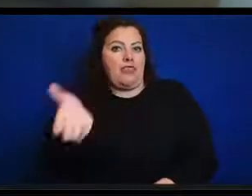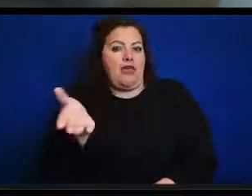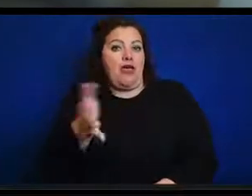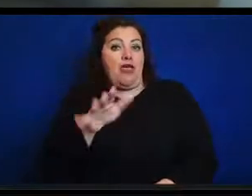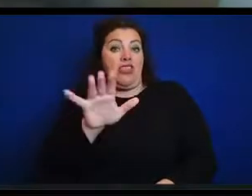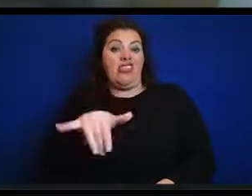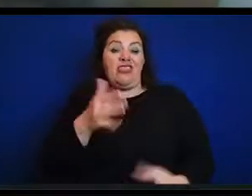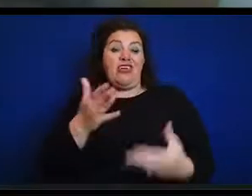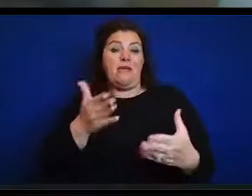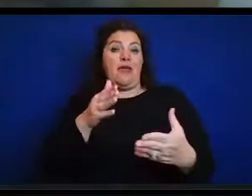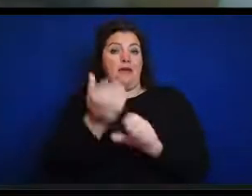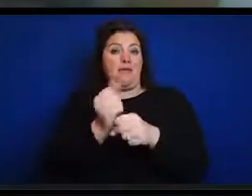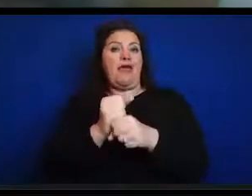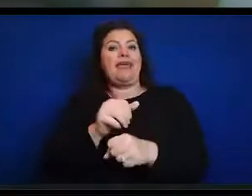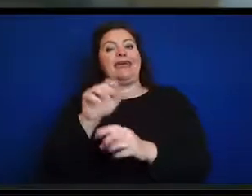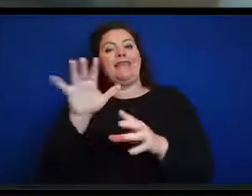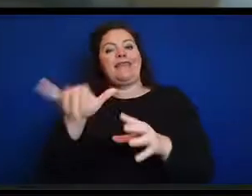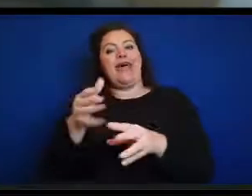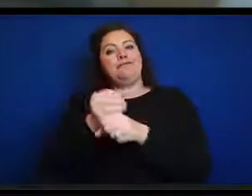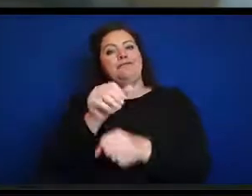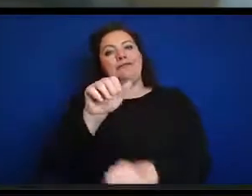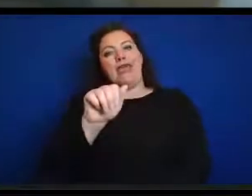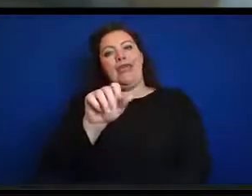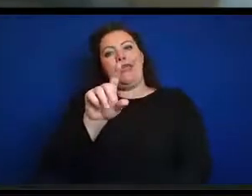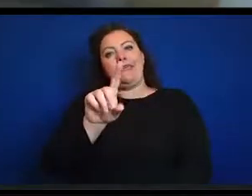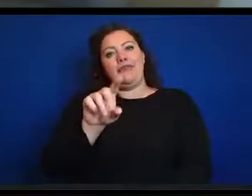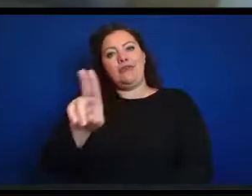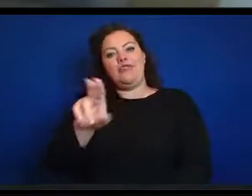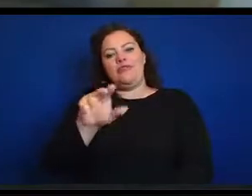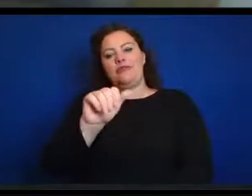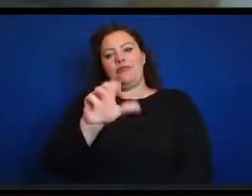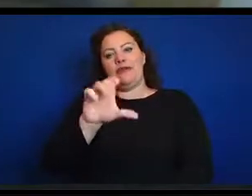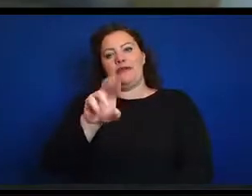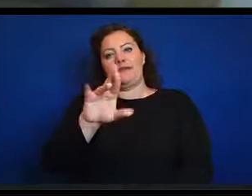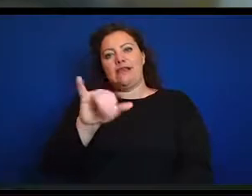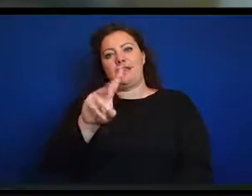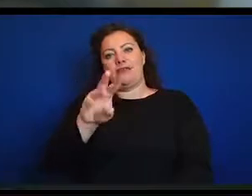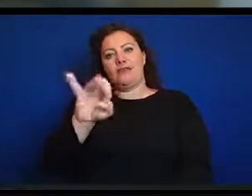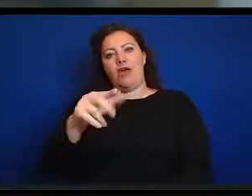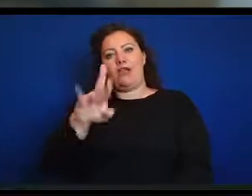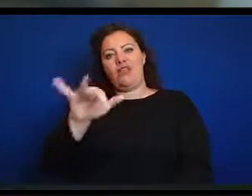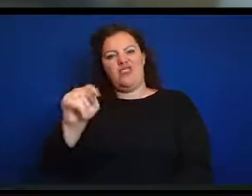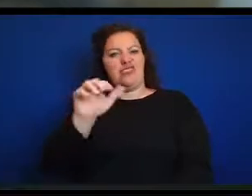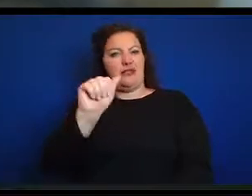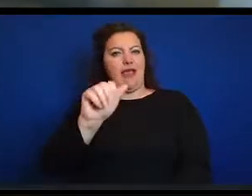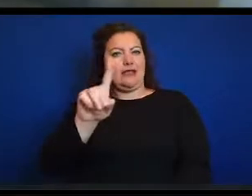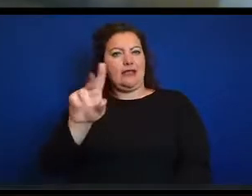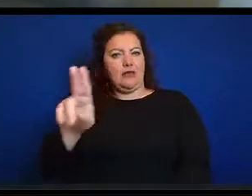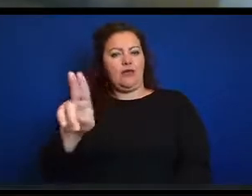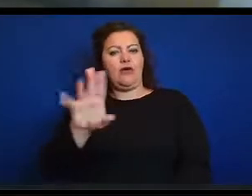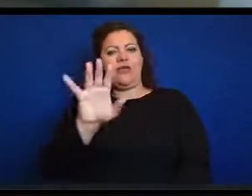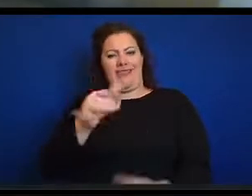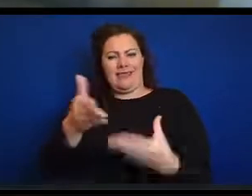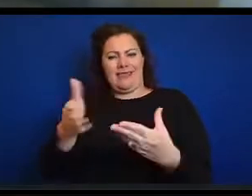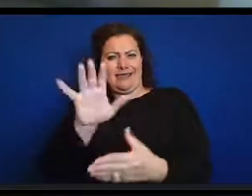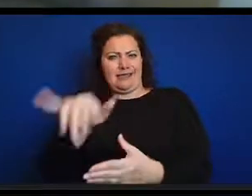an ADU as well. So things like that are important. Changing